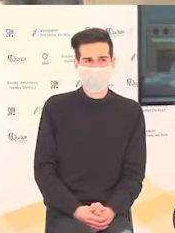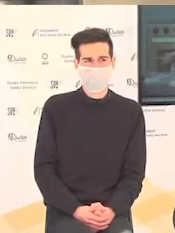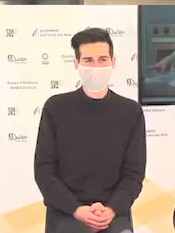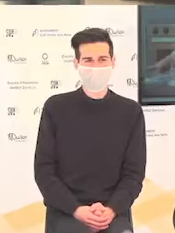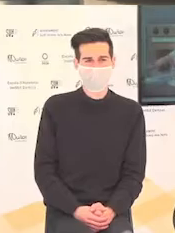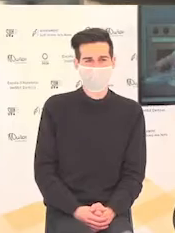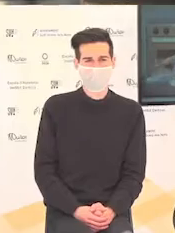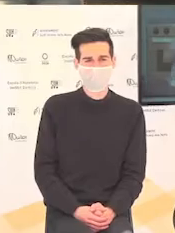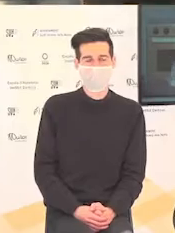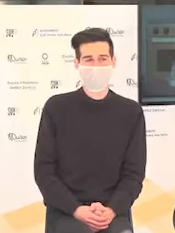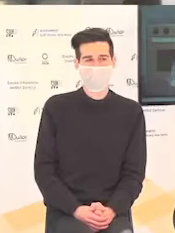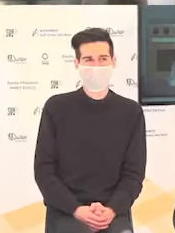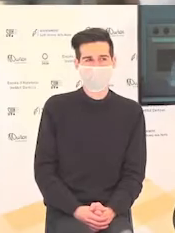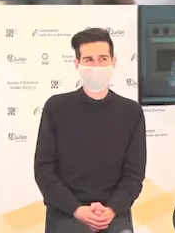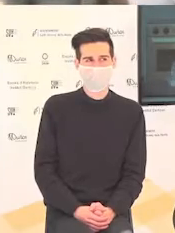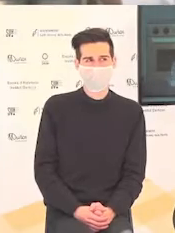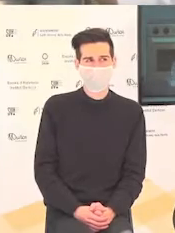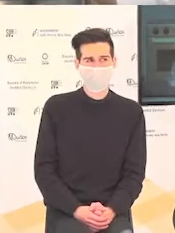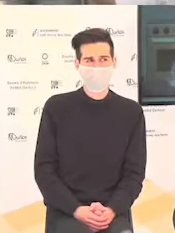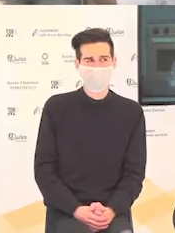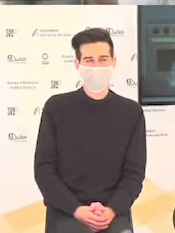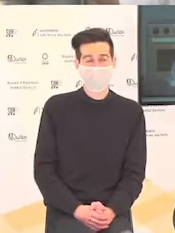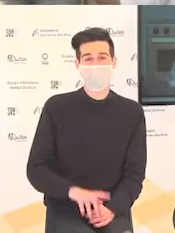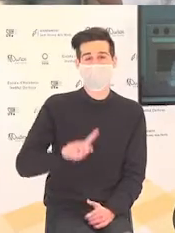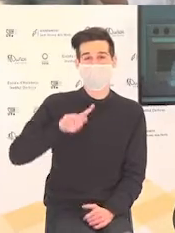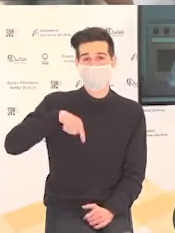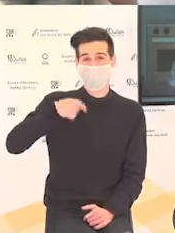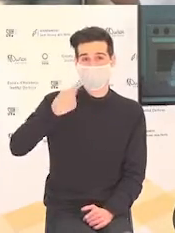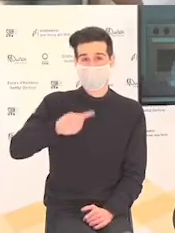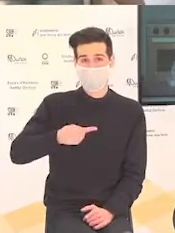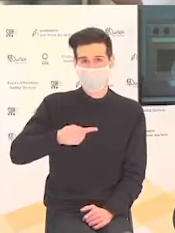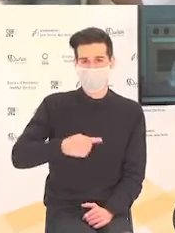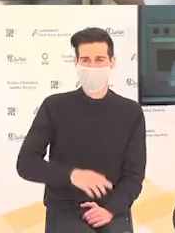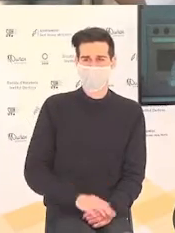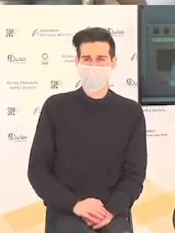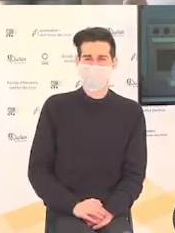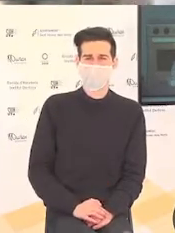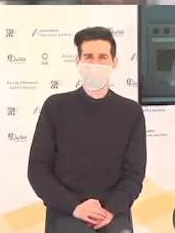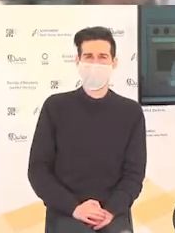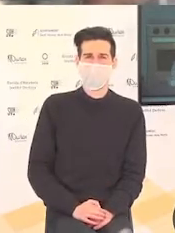And then the next one. Bien. Siguiente.